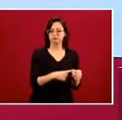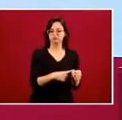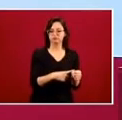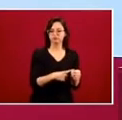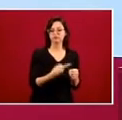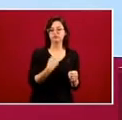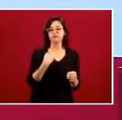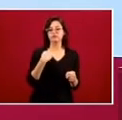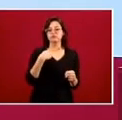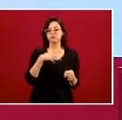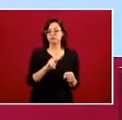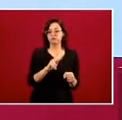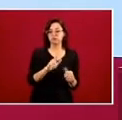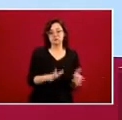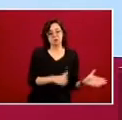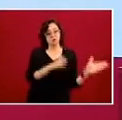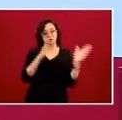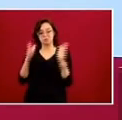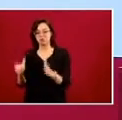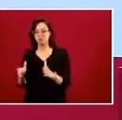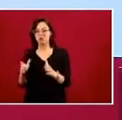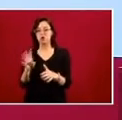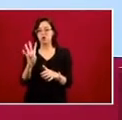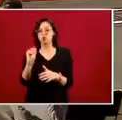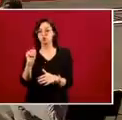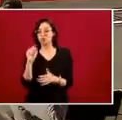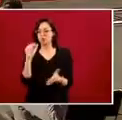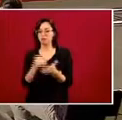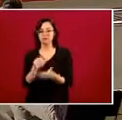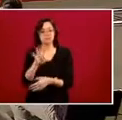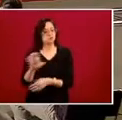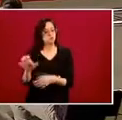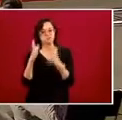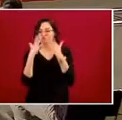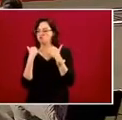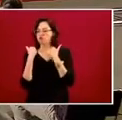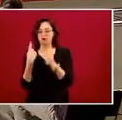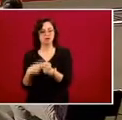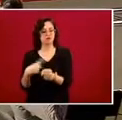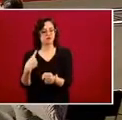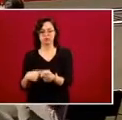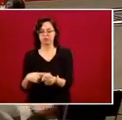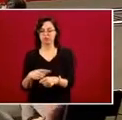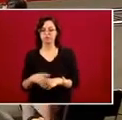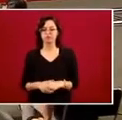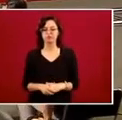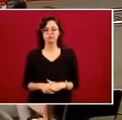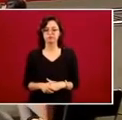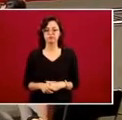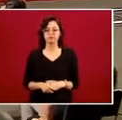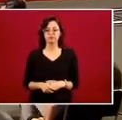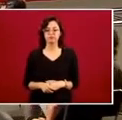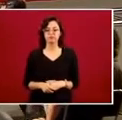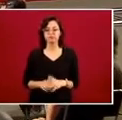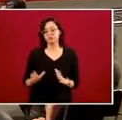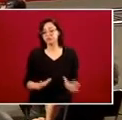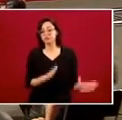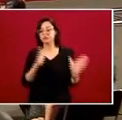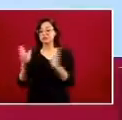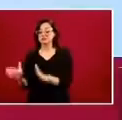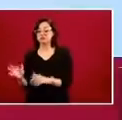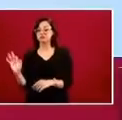1,890, are the confirmed cases so far, but out of all of these tests that we've carried out, there have been over 9,000,